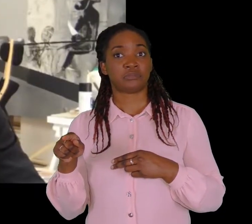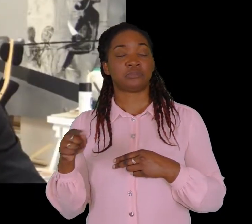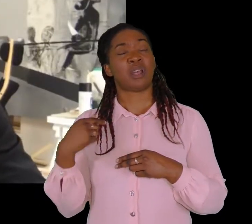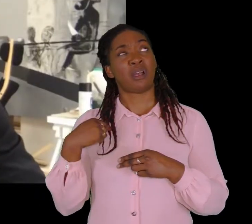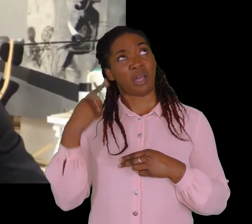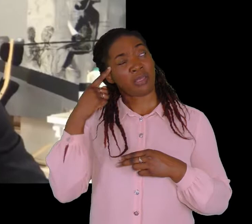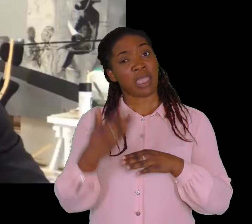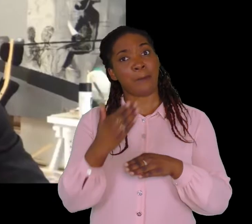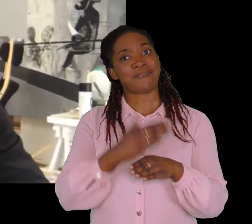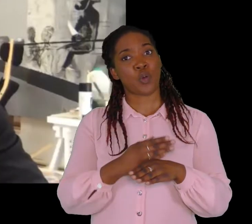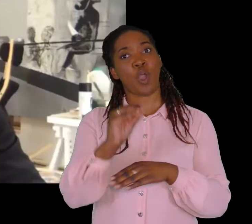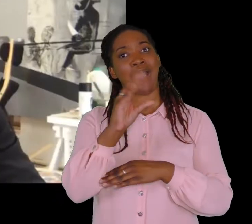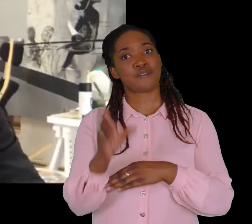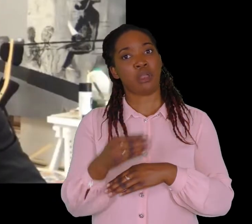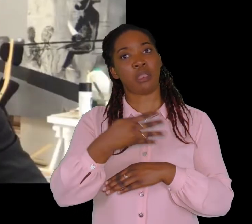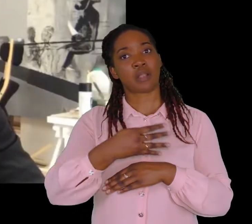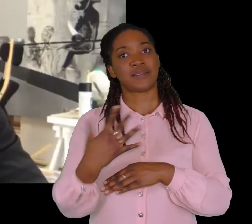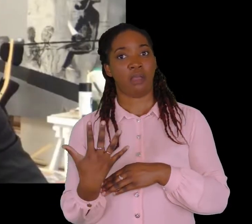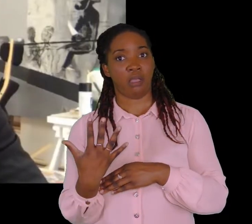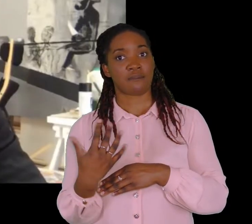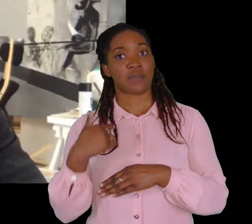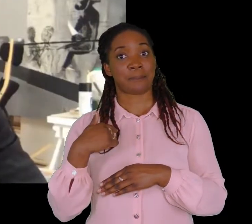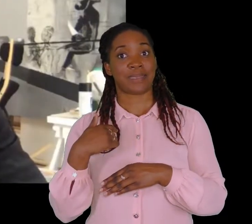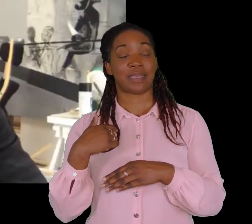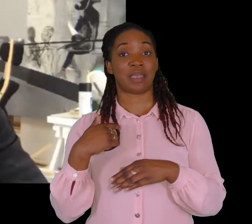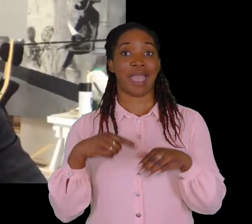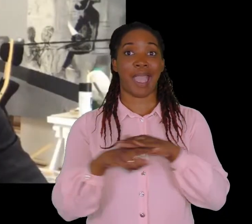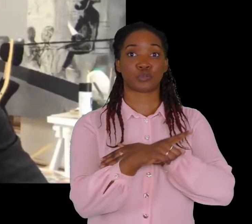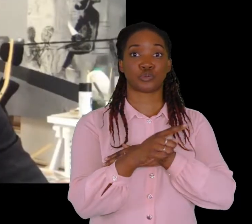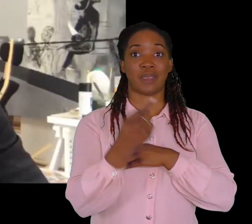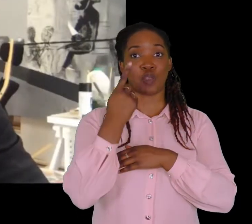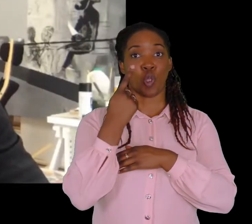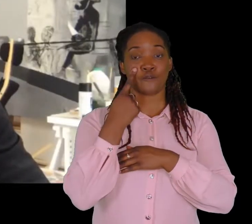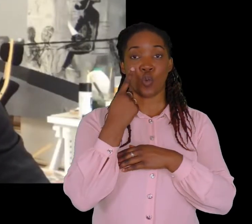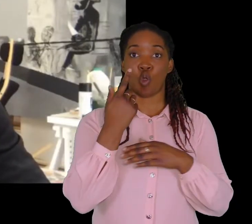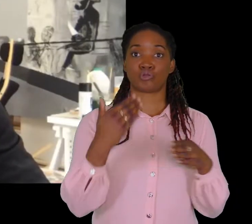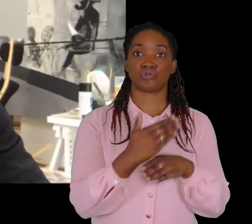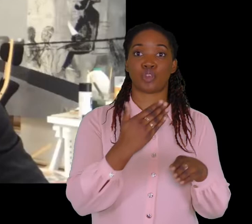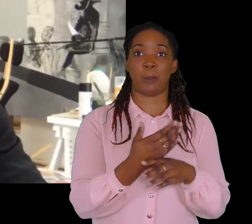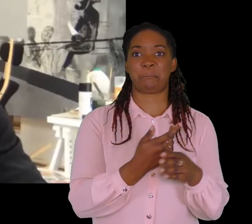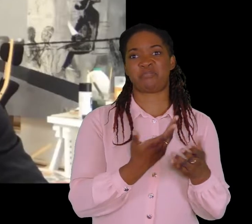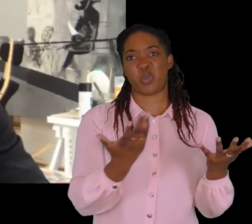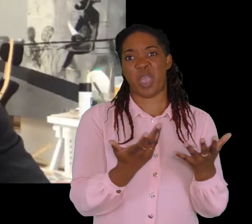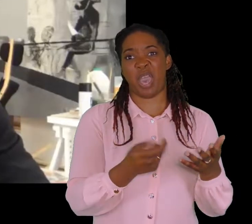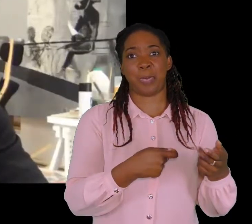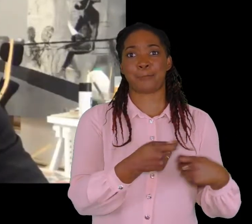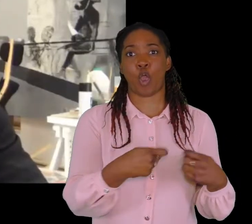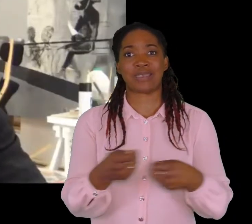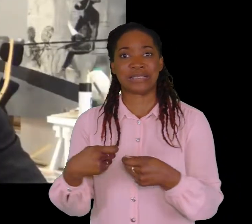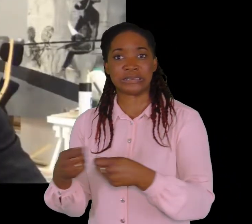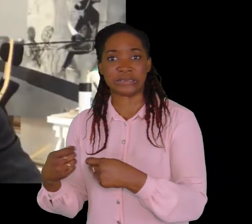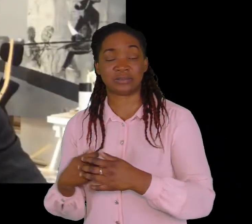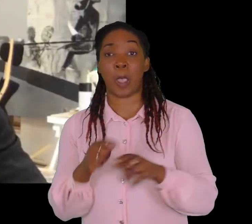I was out on the market looking for a job to support myself and to continue to make my work. Most of the jobs I saw which were suited to